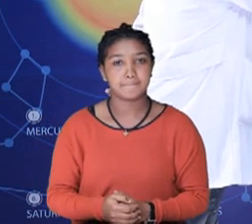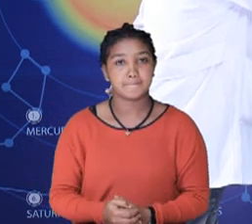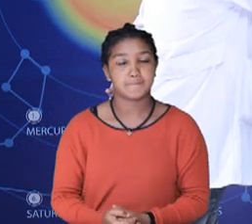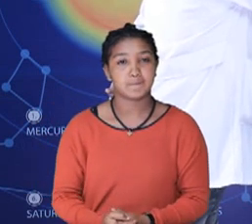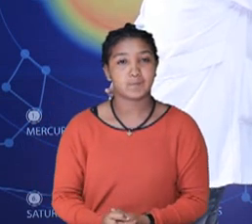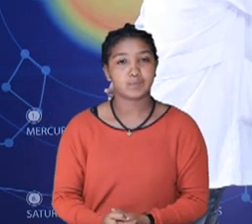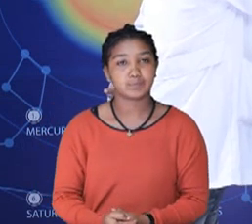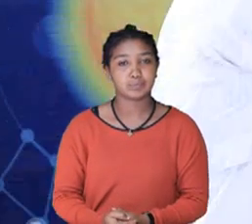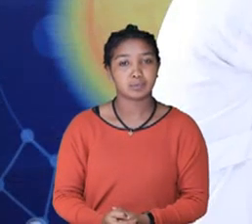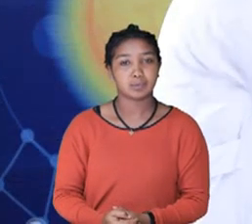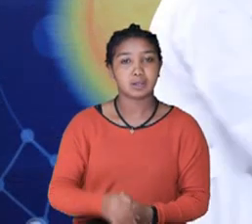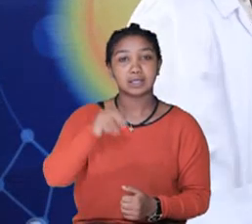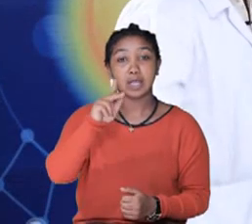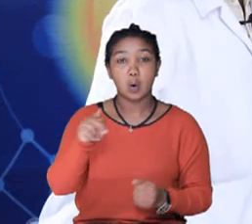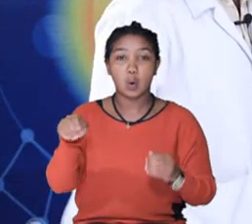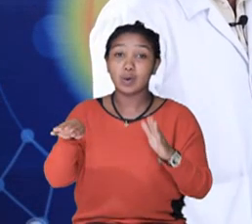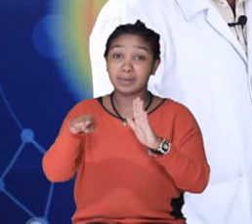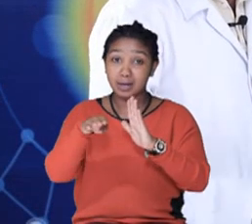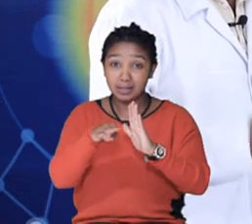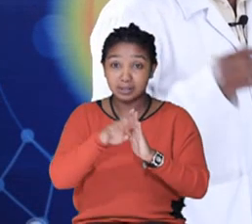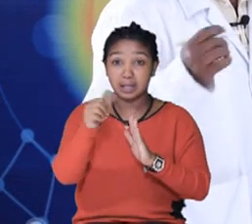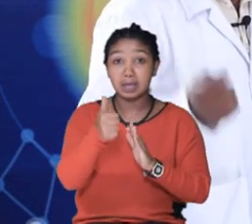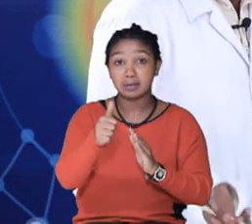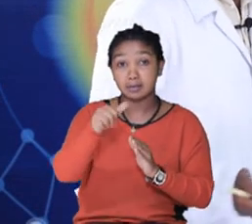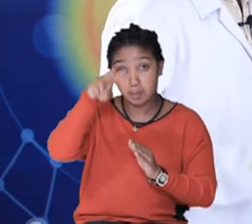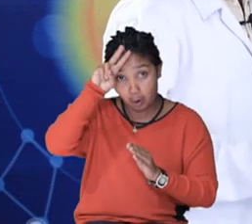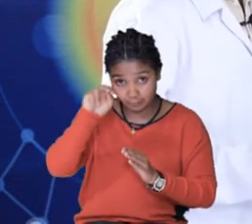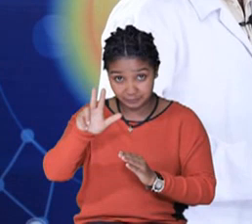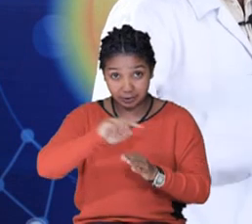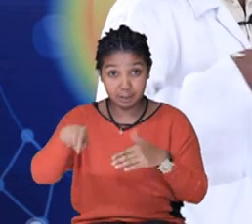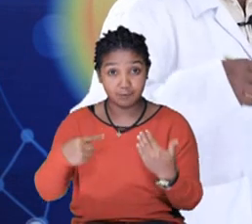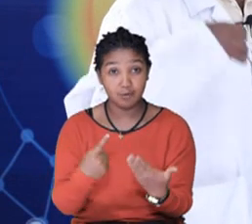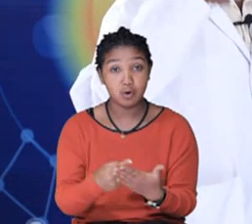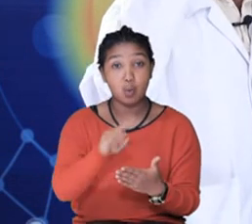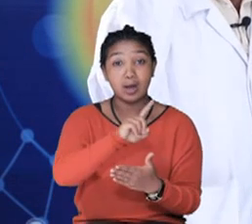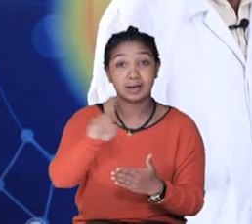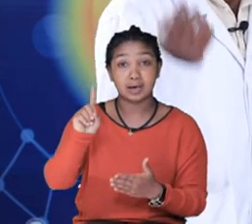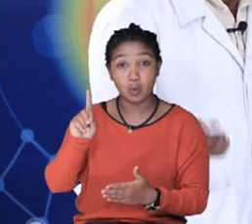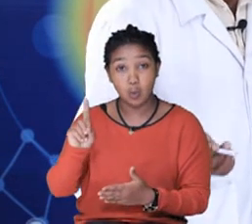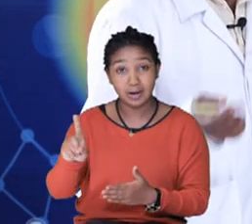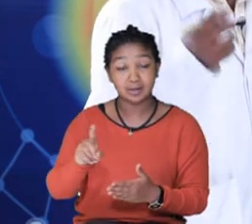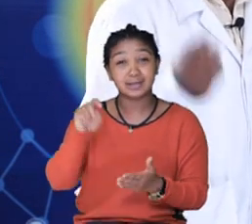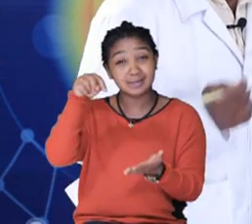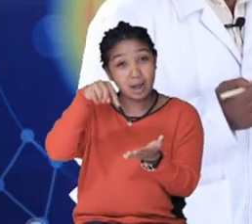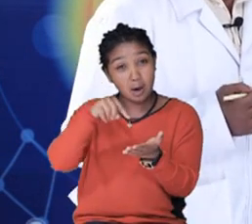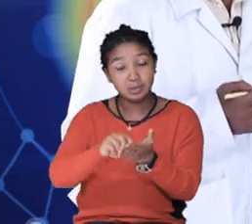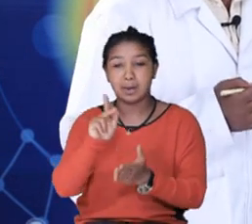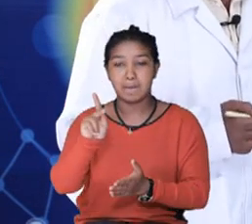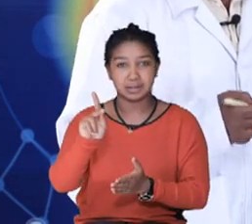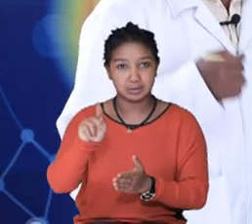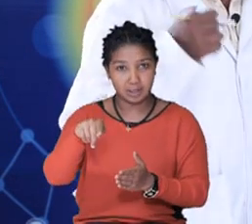101 kilopascal, where kilo represents 10 to the power of 3. Therefore 101,000